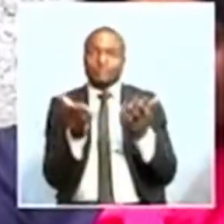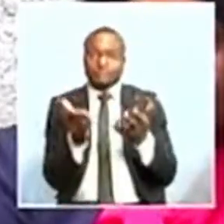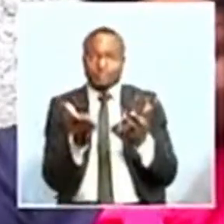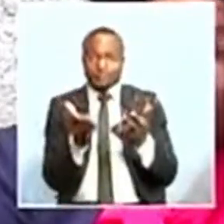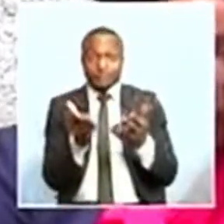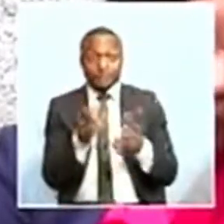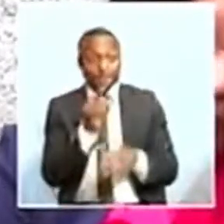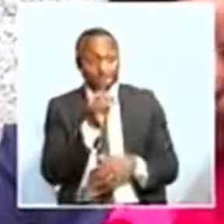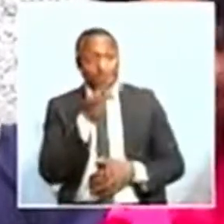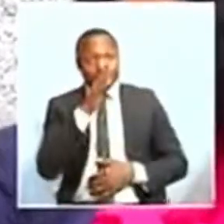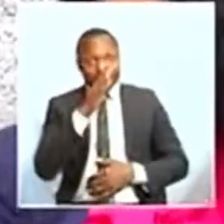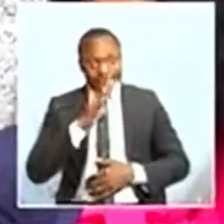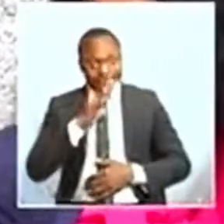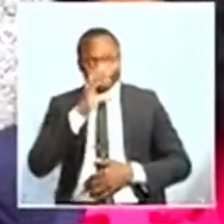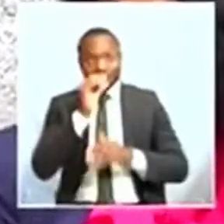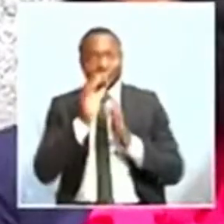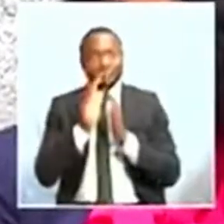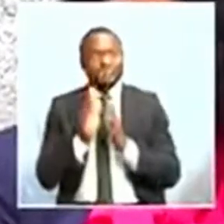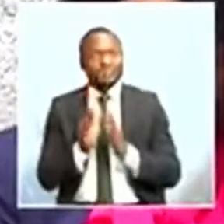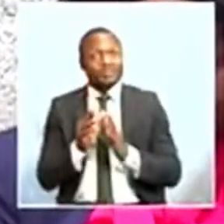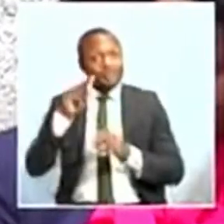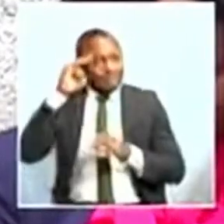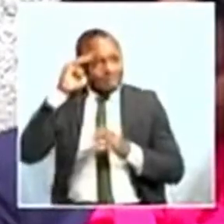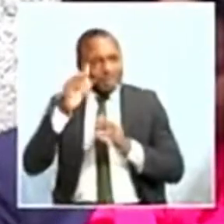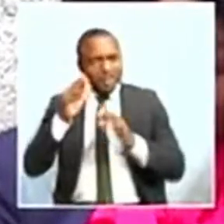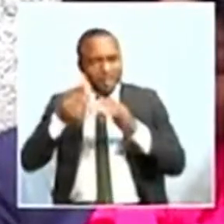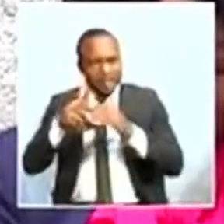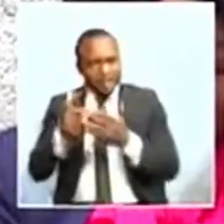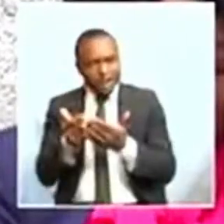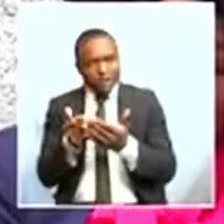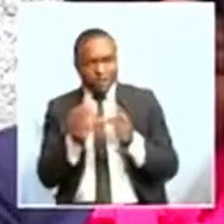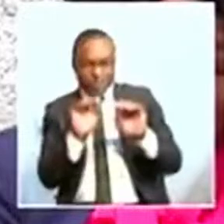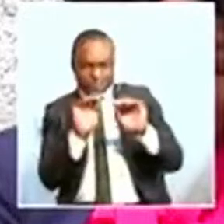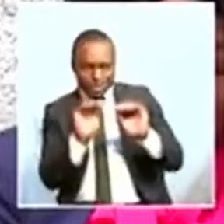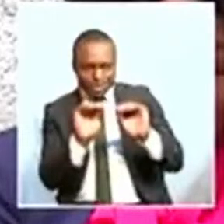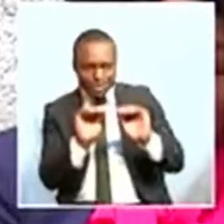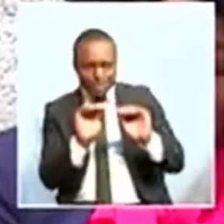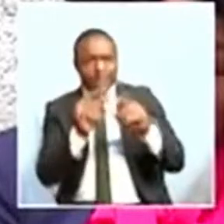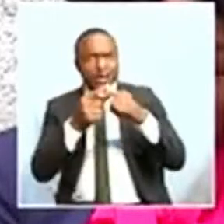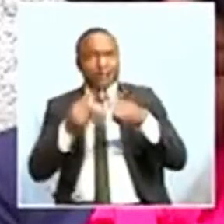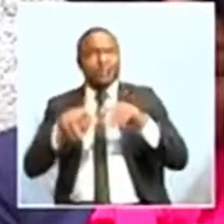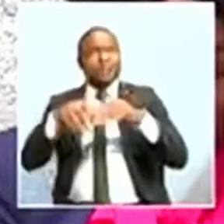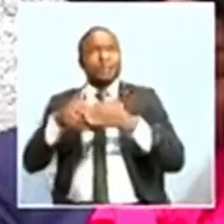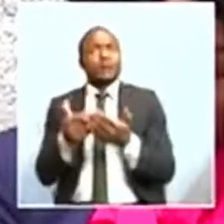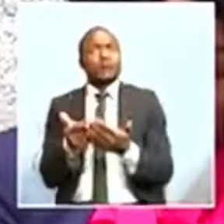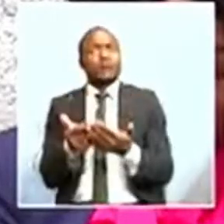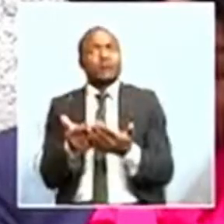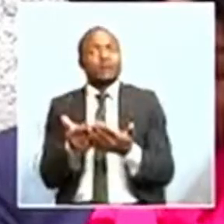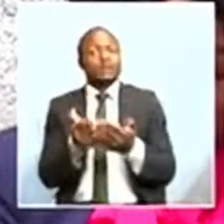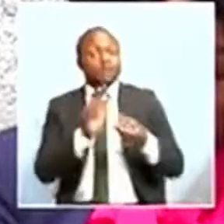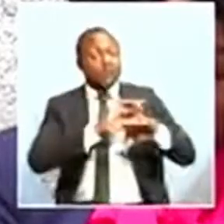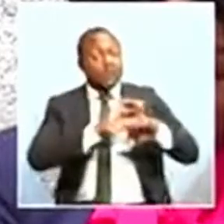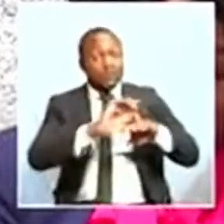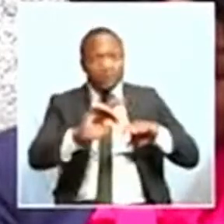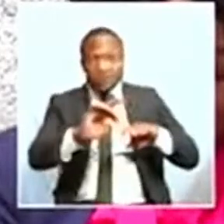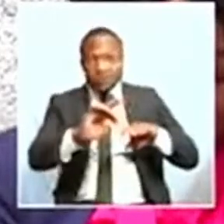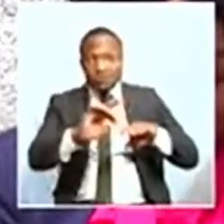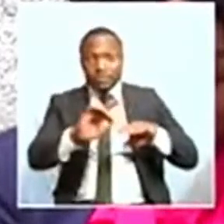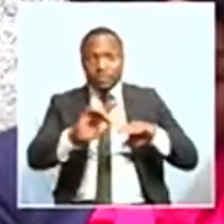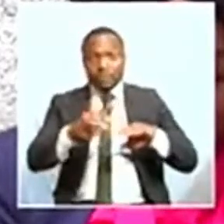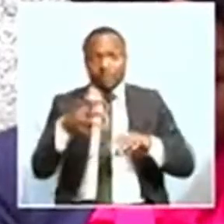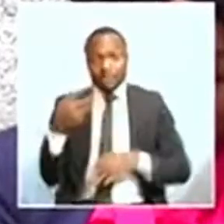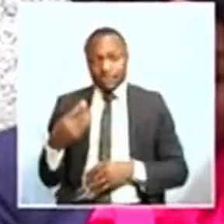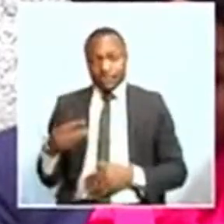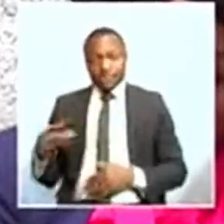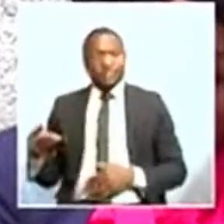Through you, Madam Speaker, Minister, how were the orientations conducted in the absence of hands-on materials for